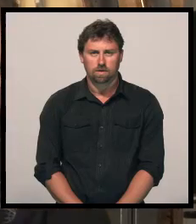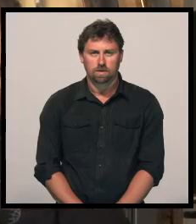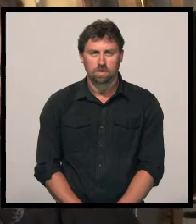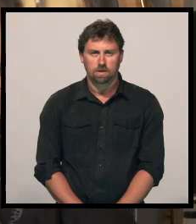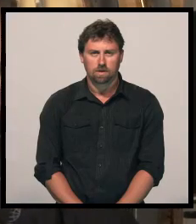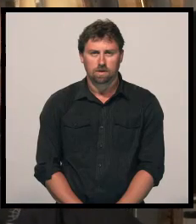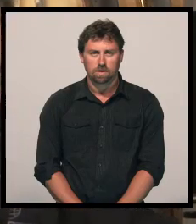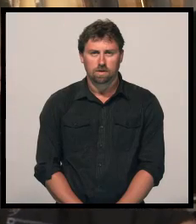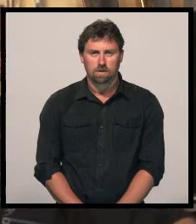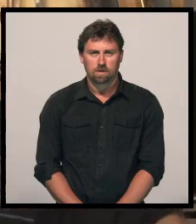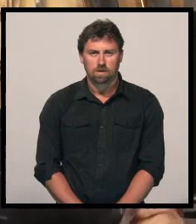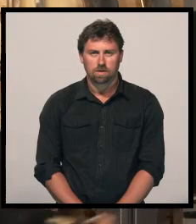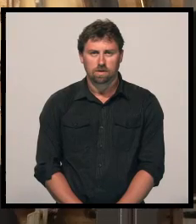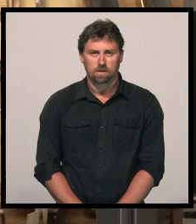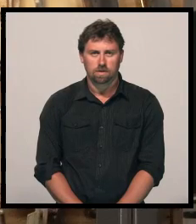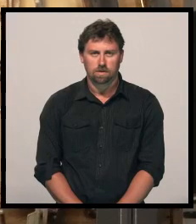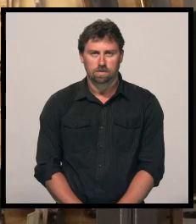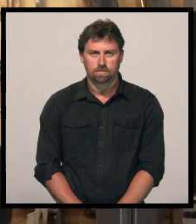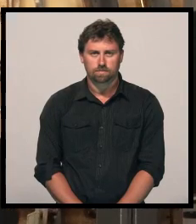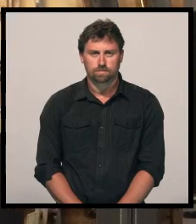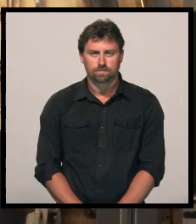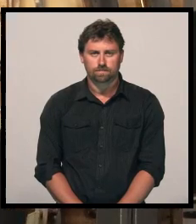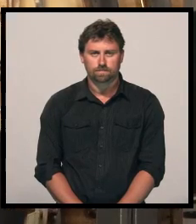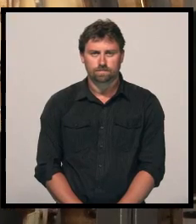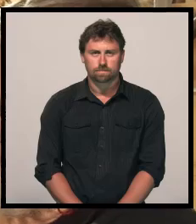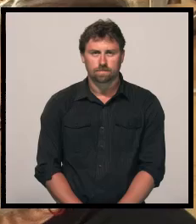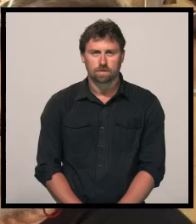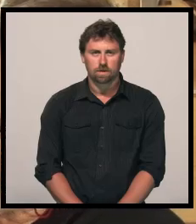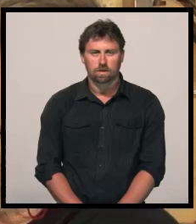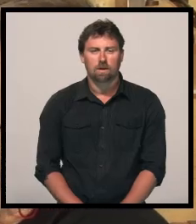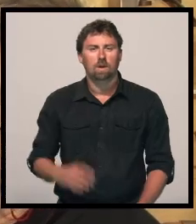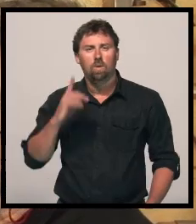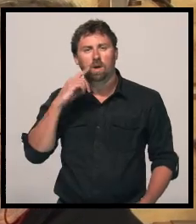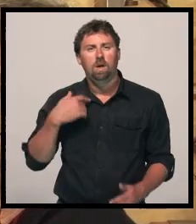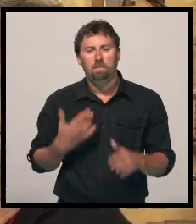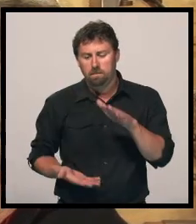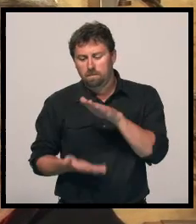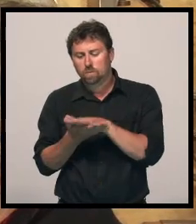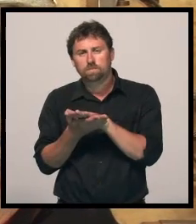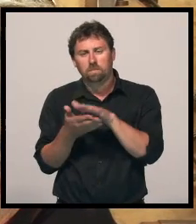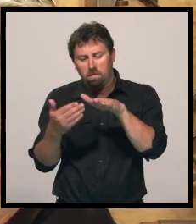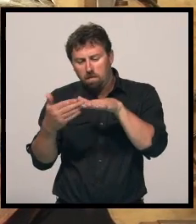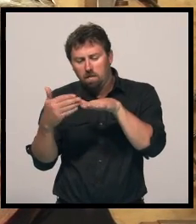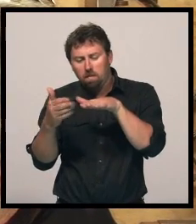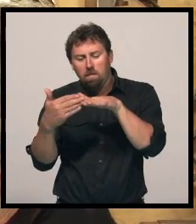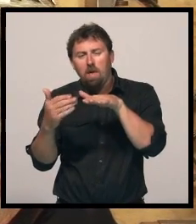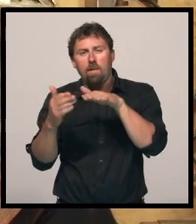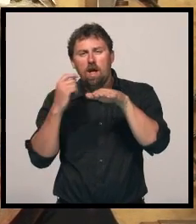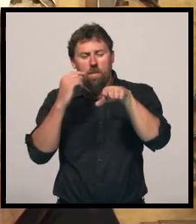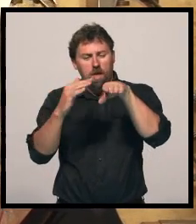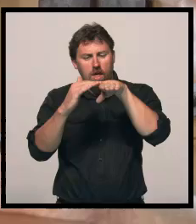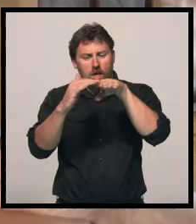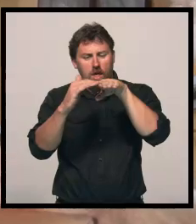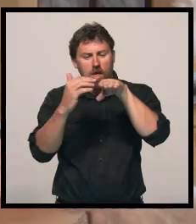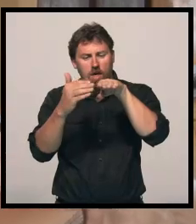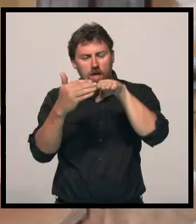Okay, and on the sides, when I'm putting bottoms in, I glue on the side, but let the brush just go over a little bit